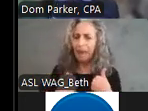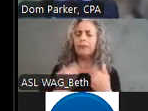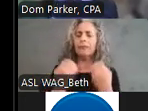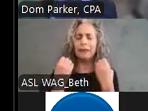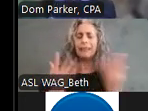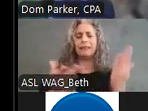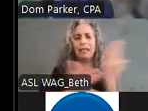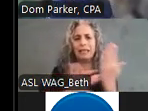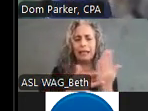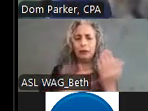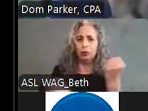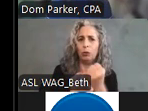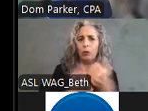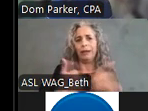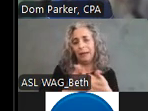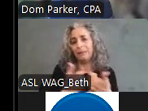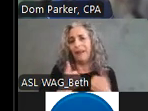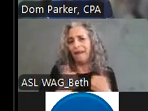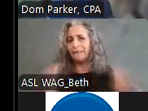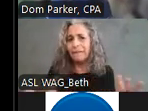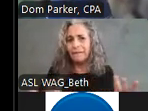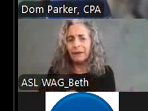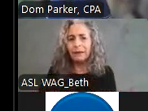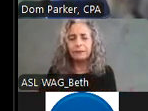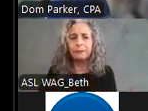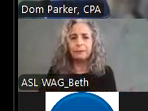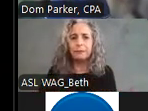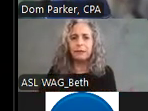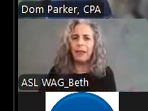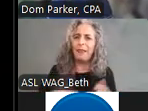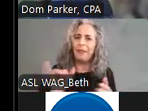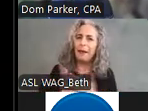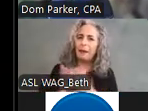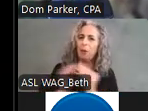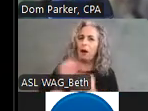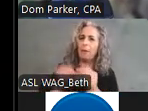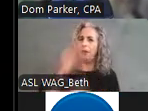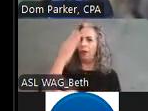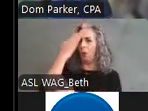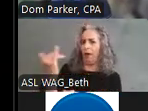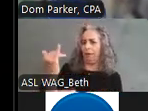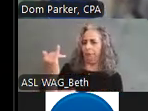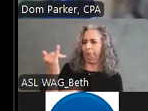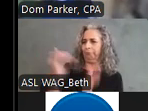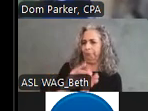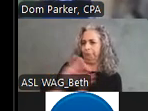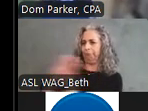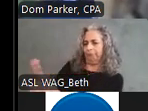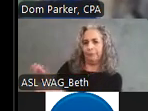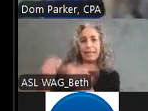our games. So that's kind of more about the why. Let's actually chat about the how.